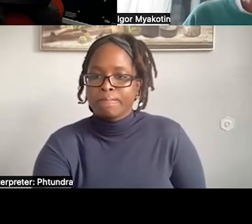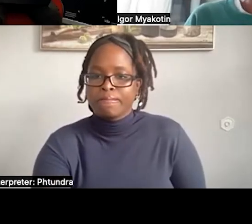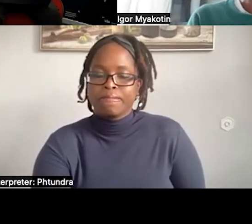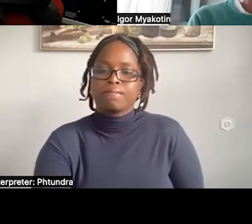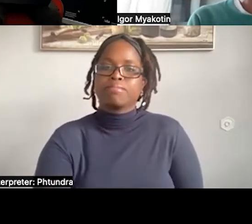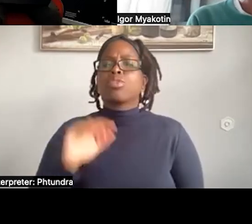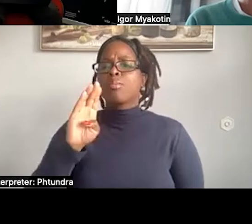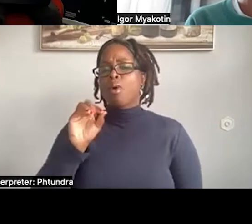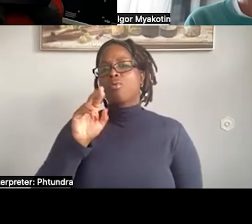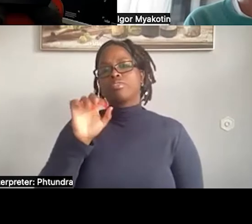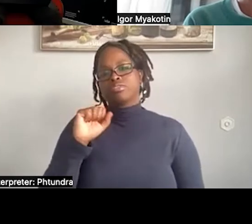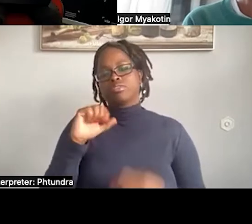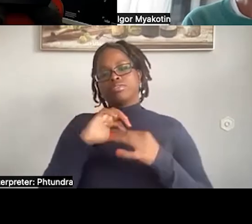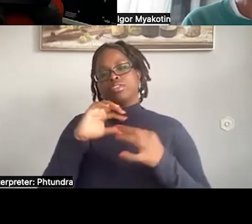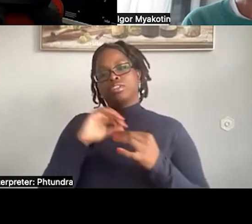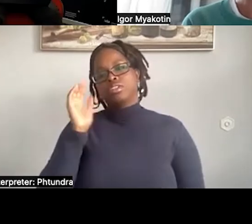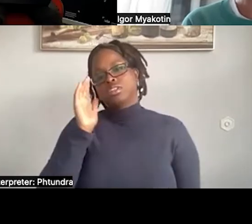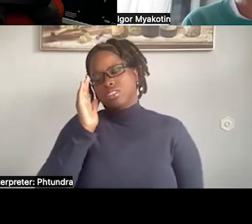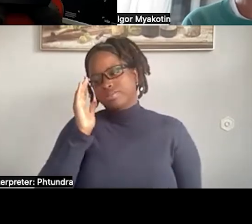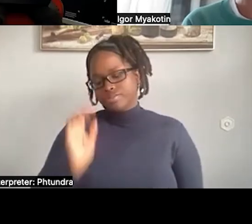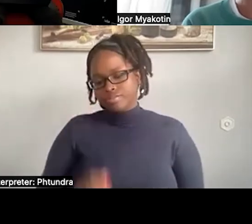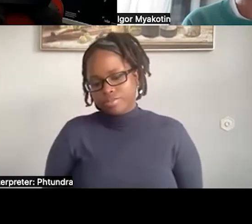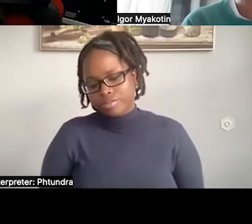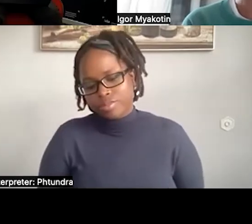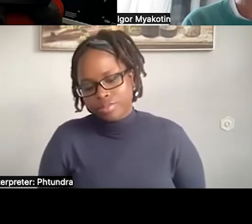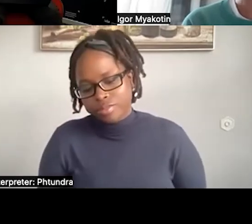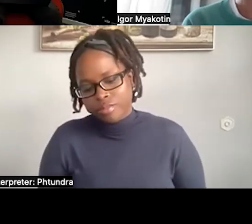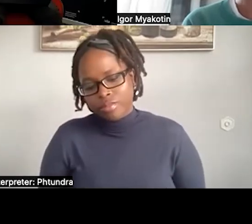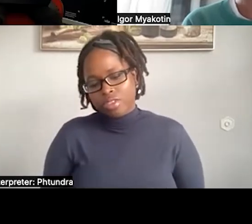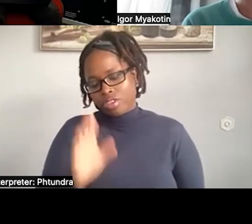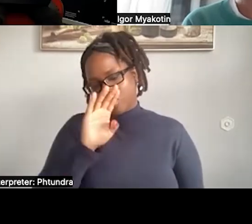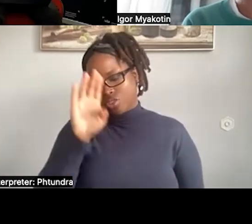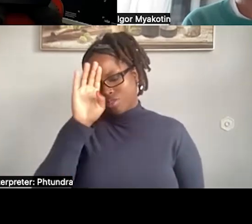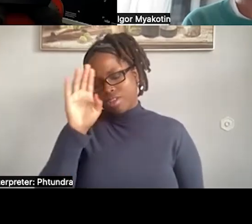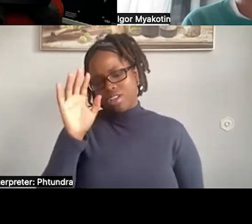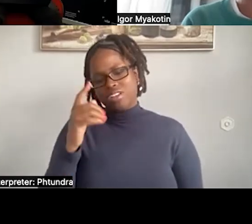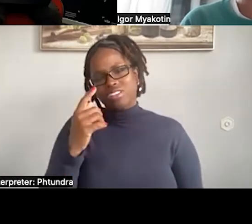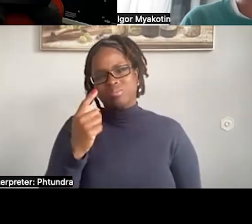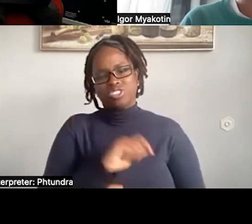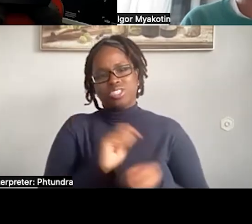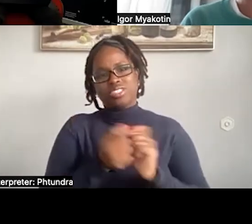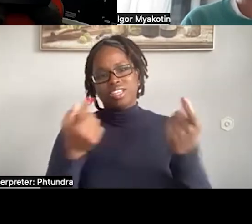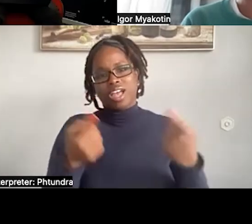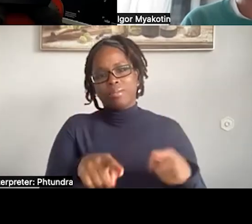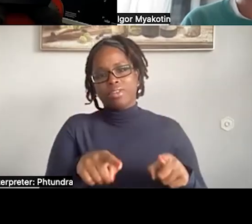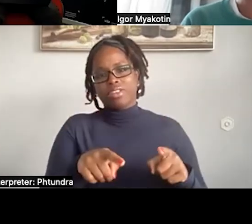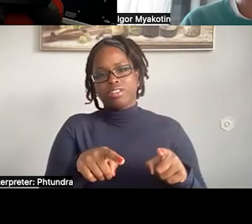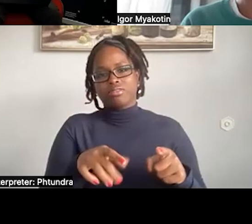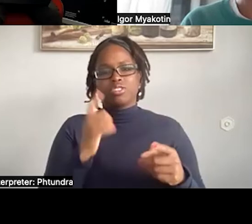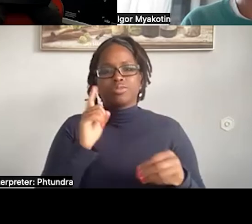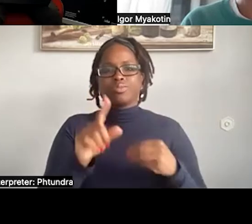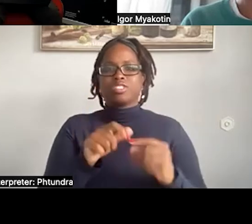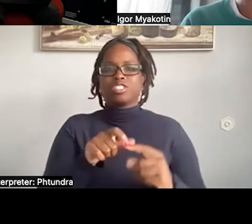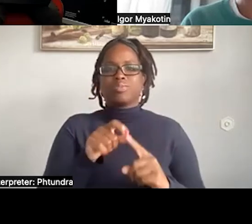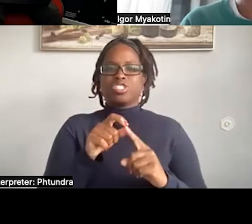there is something changing in Cuba right now. It's the way authorities are controlling what